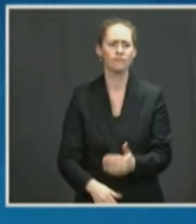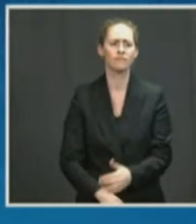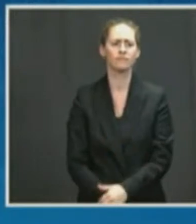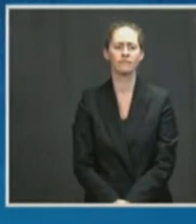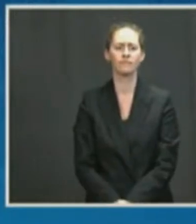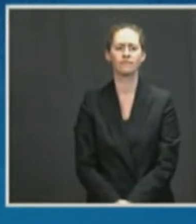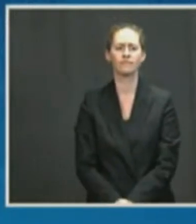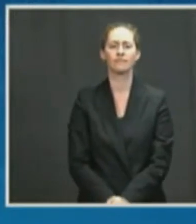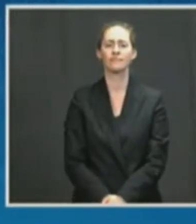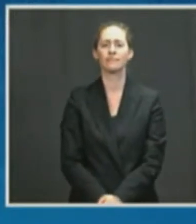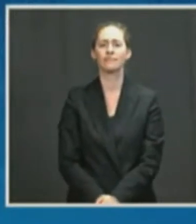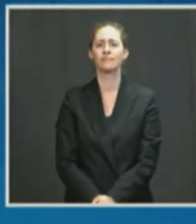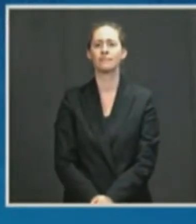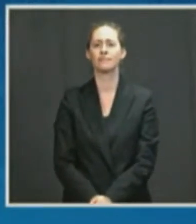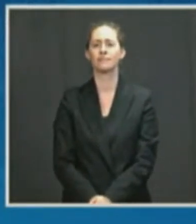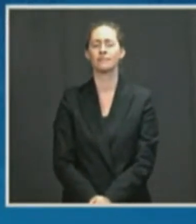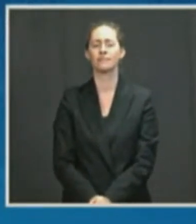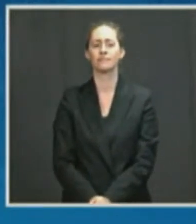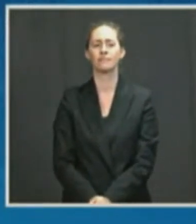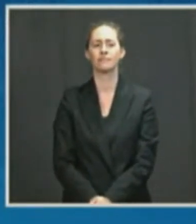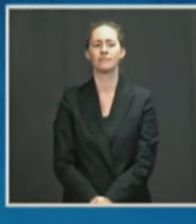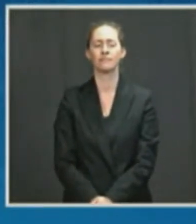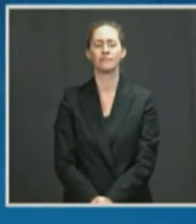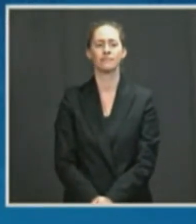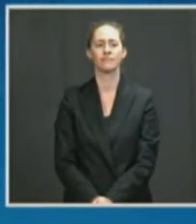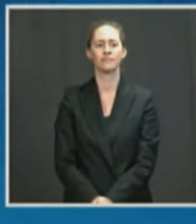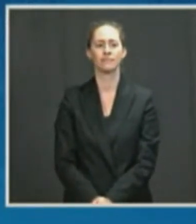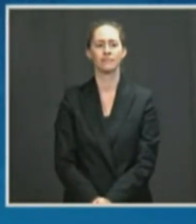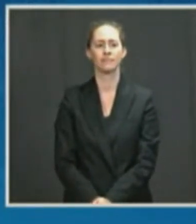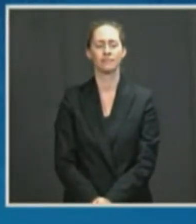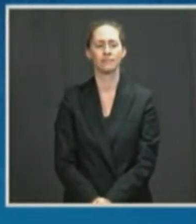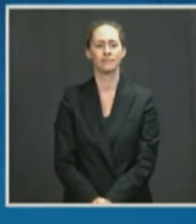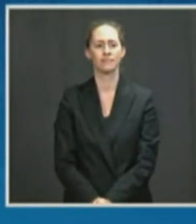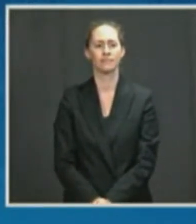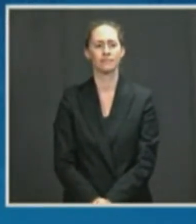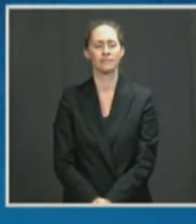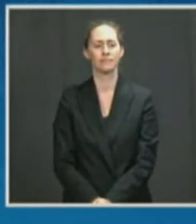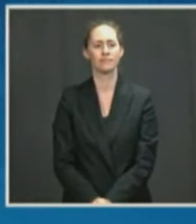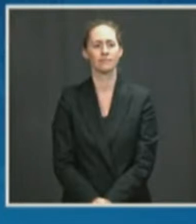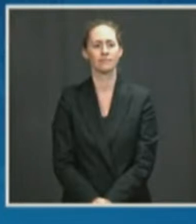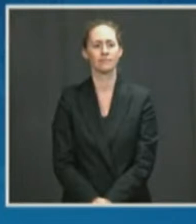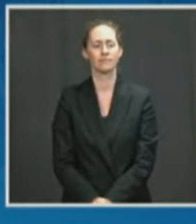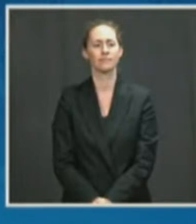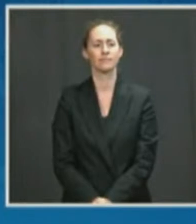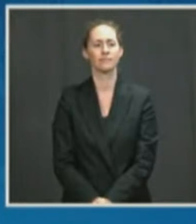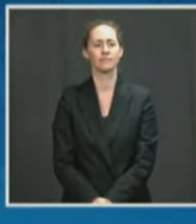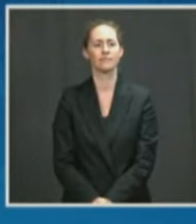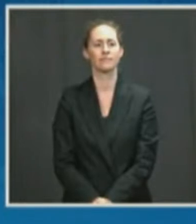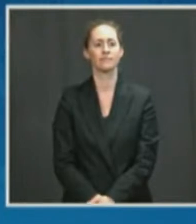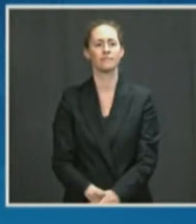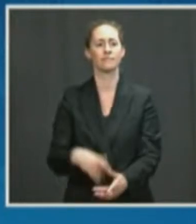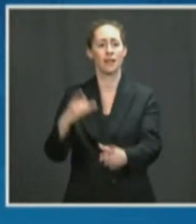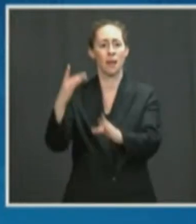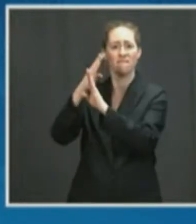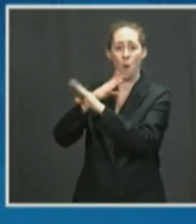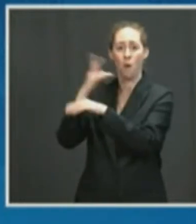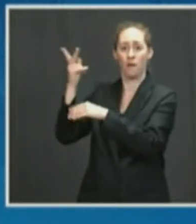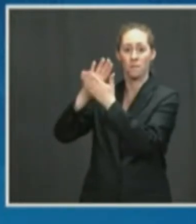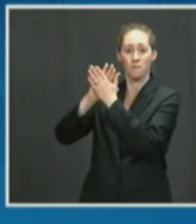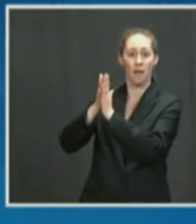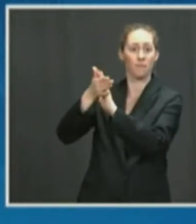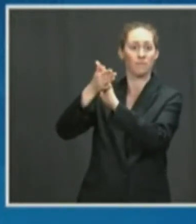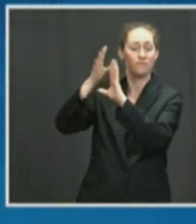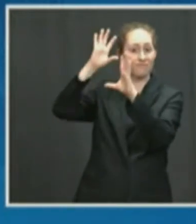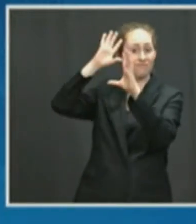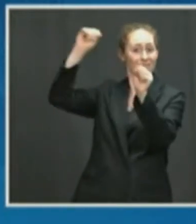President Biden and Madam Harris' government took office. We asked the Secretary of Justice of the